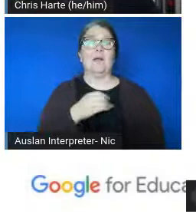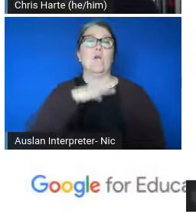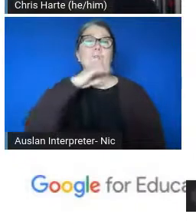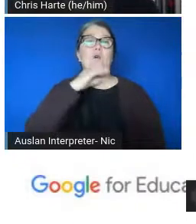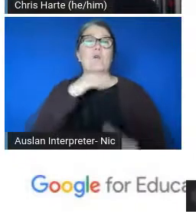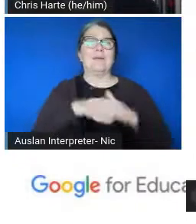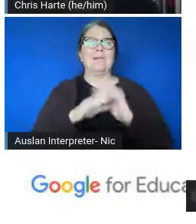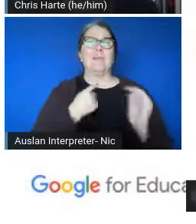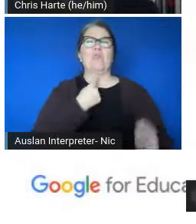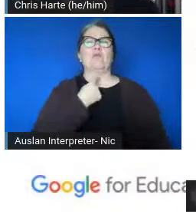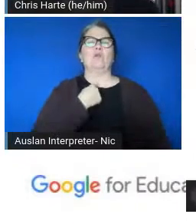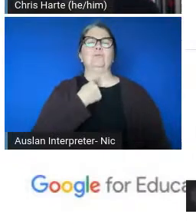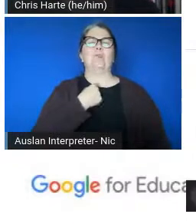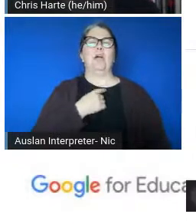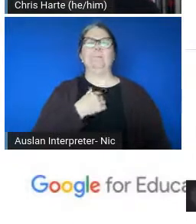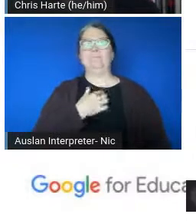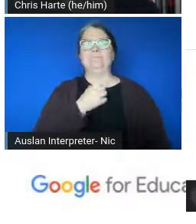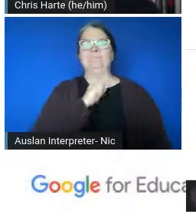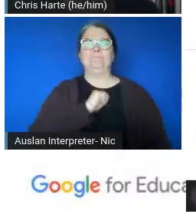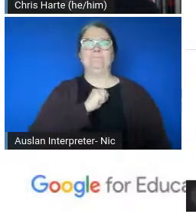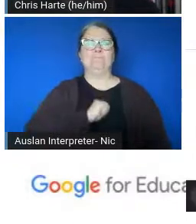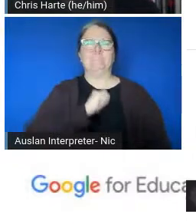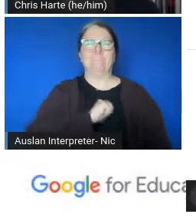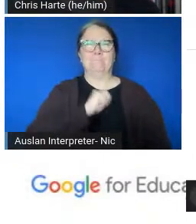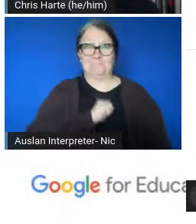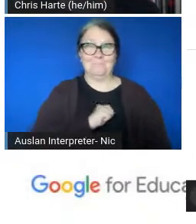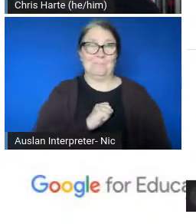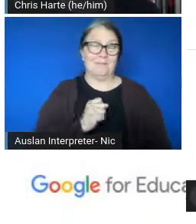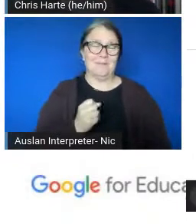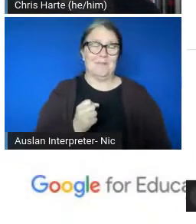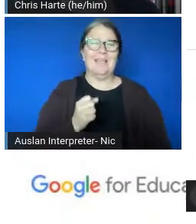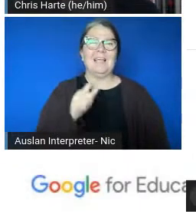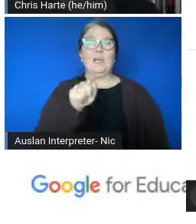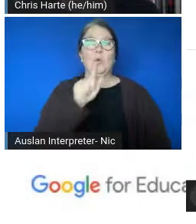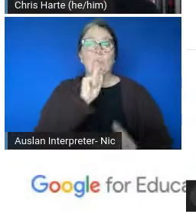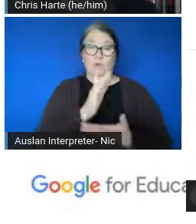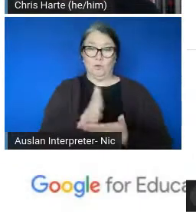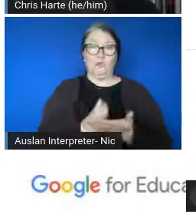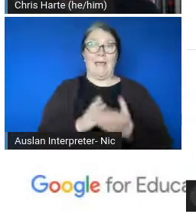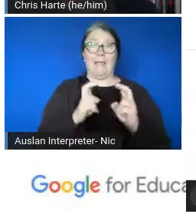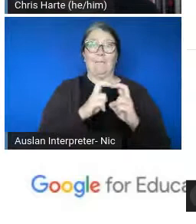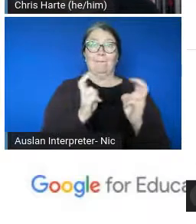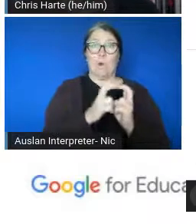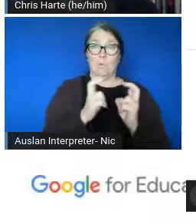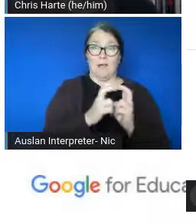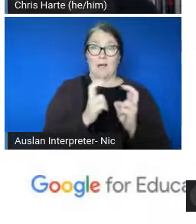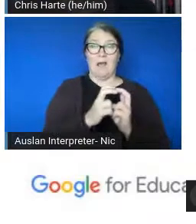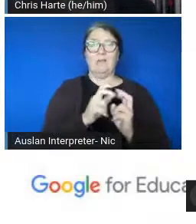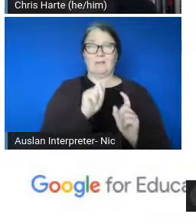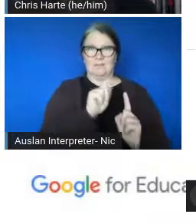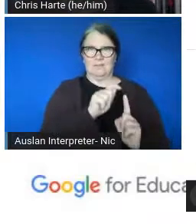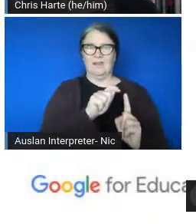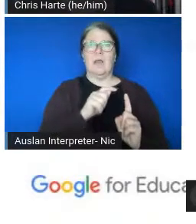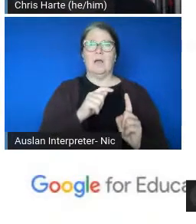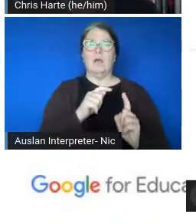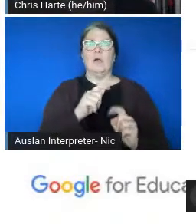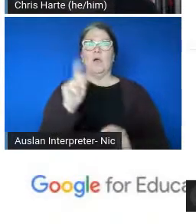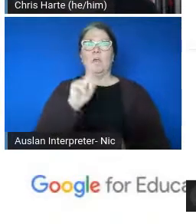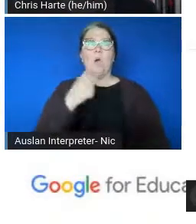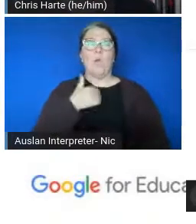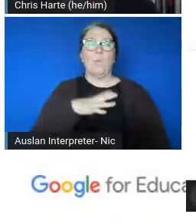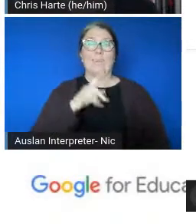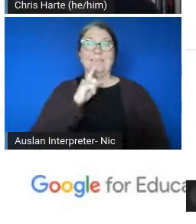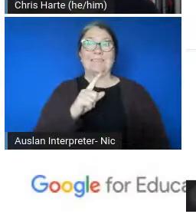What we're going to do is share these folders. So my caveat is this could